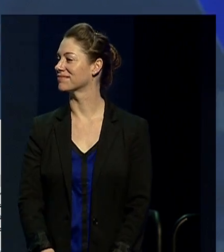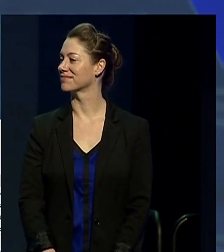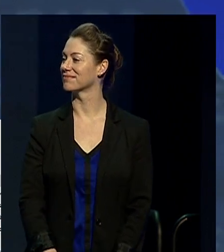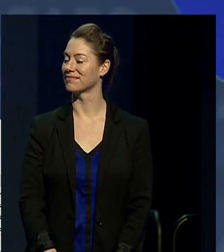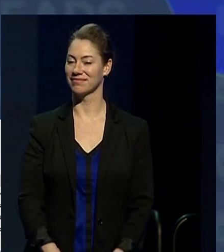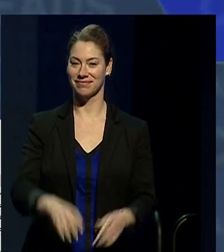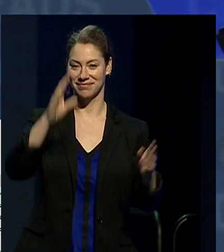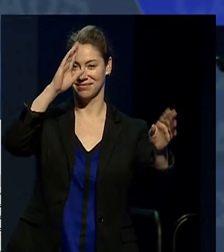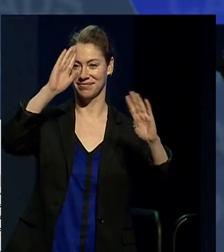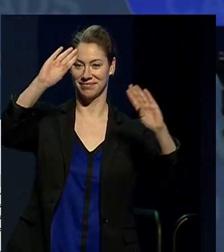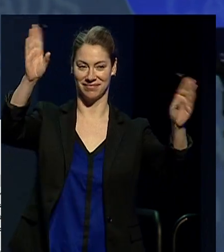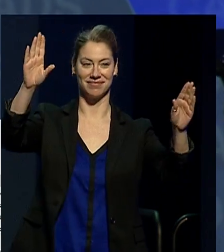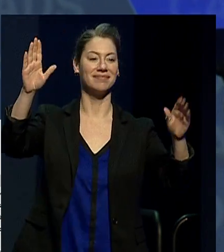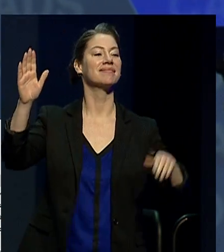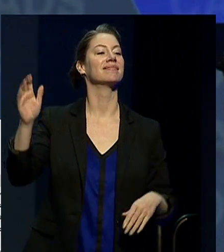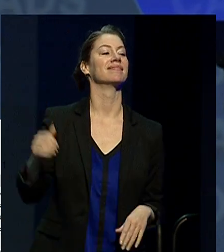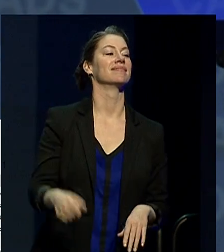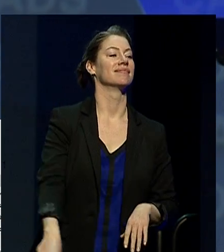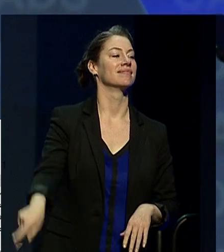You know, everybody,